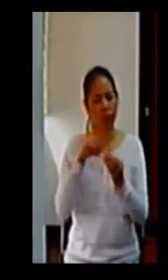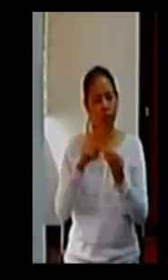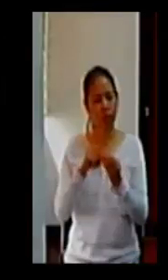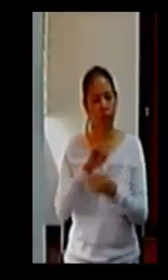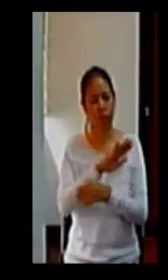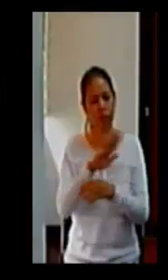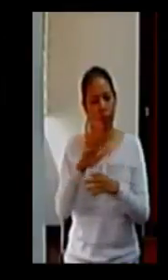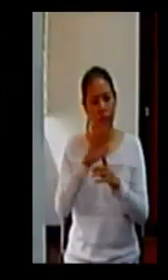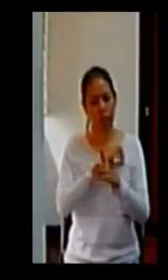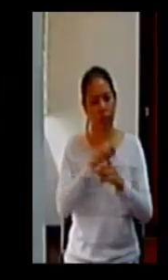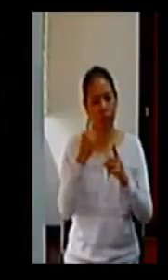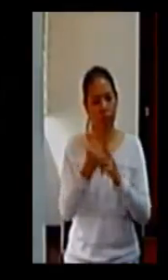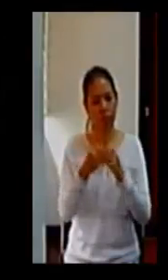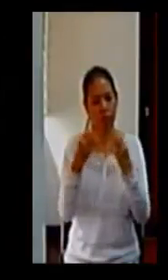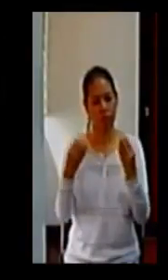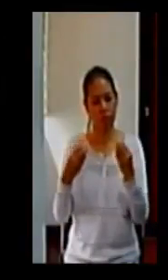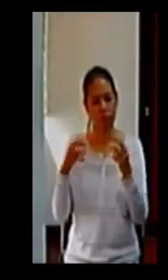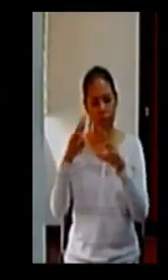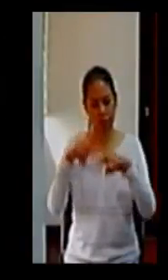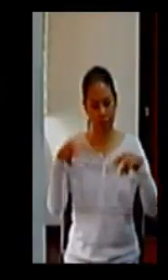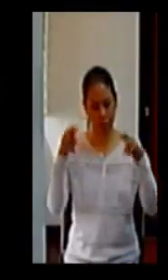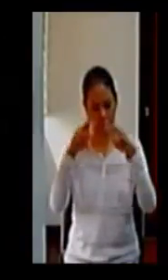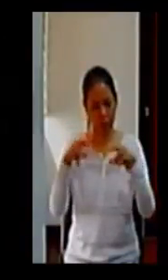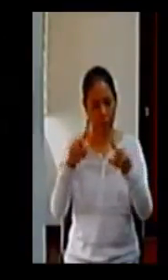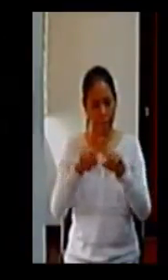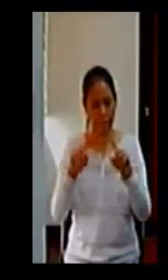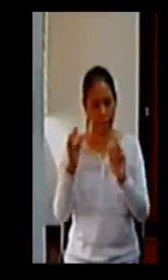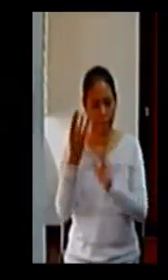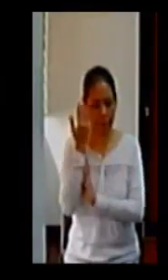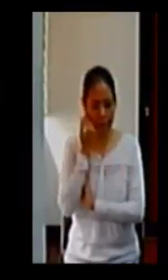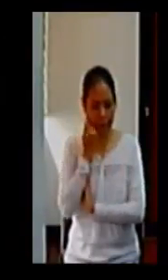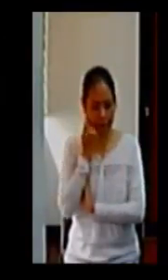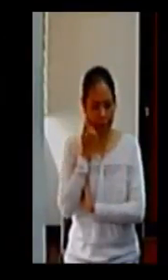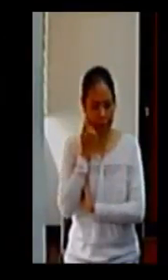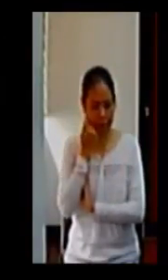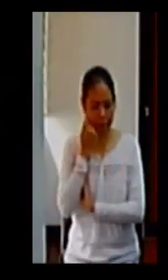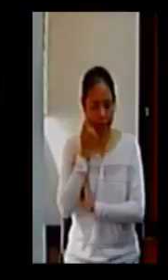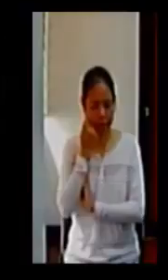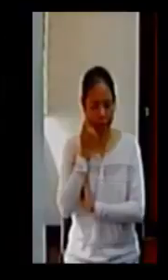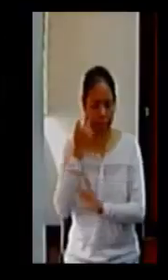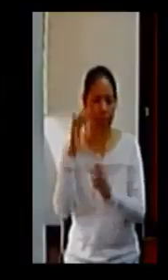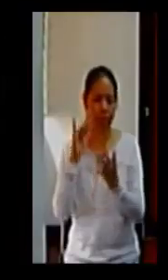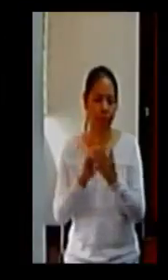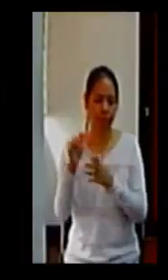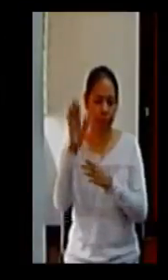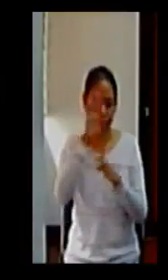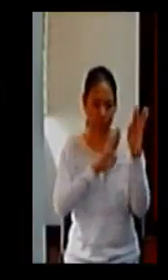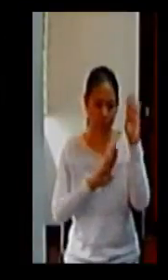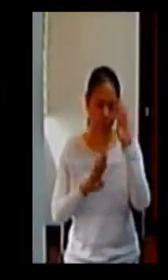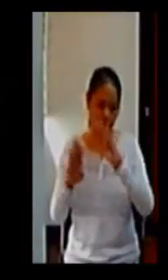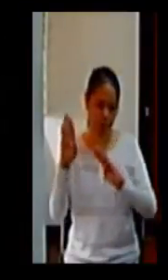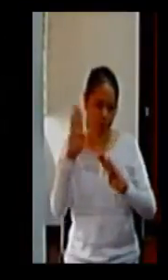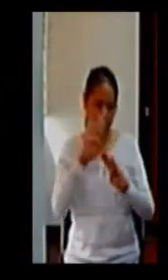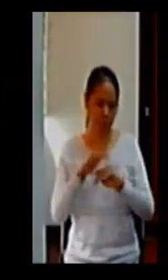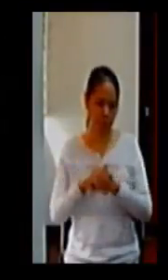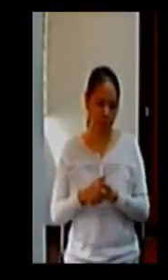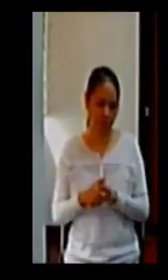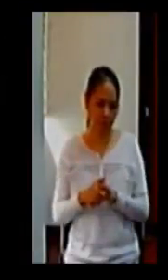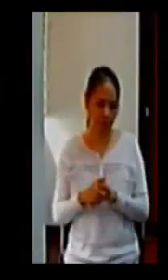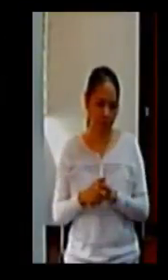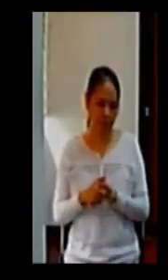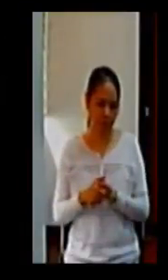nyo, maraming research, pero kulang. At ito yung problema. So, you're looking at